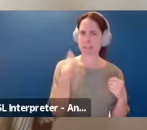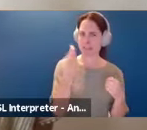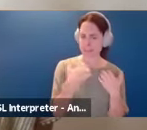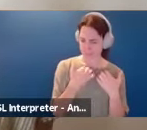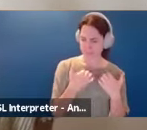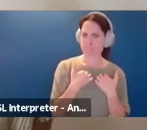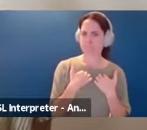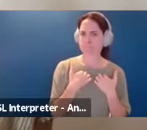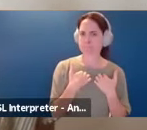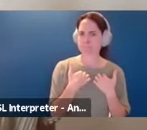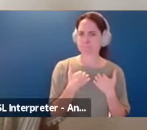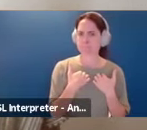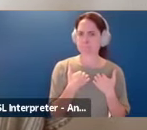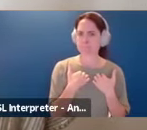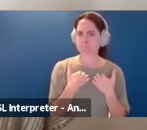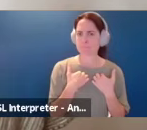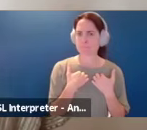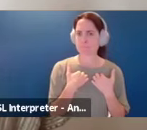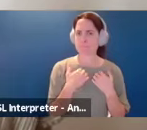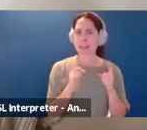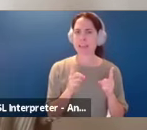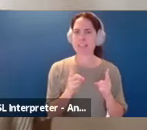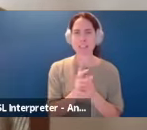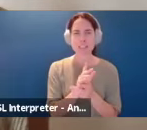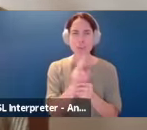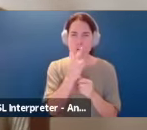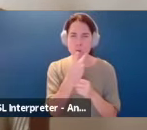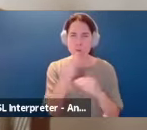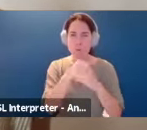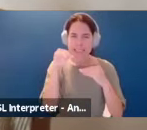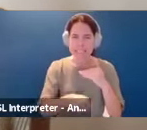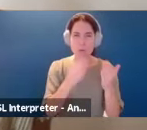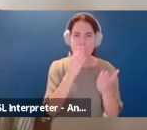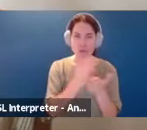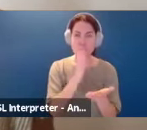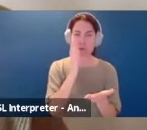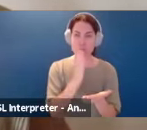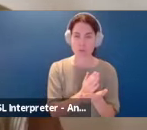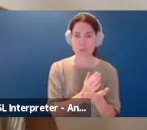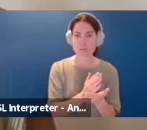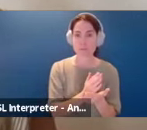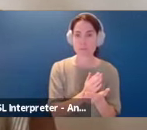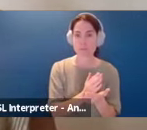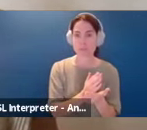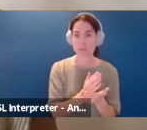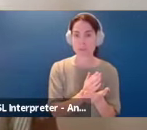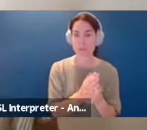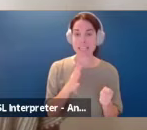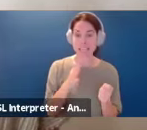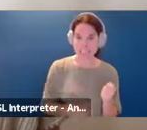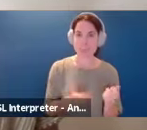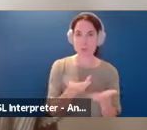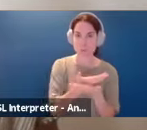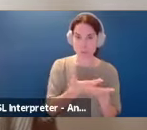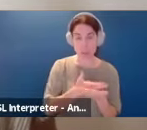this deep understanding of the two truths of the conventional and the absolute and that it was of course incredibly important and yet not